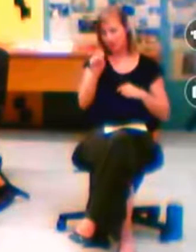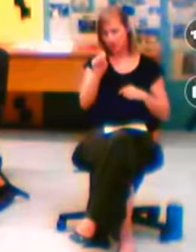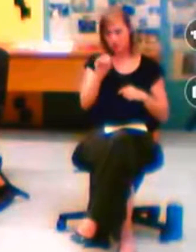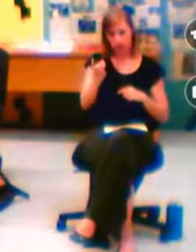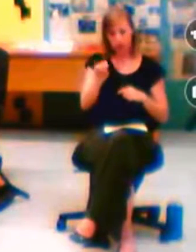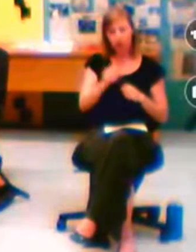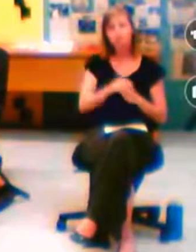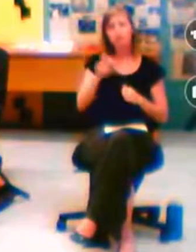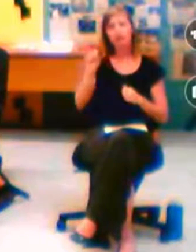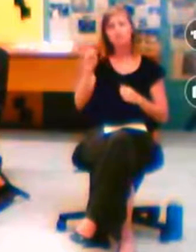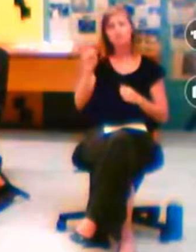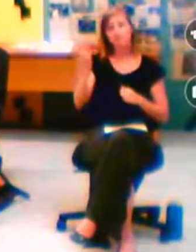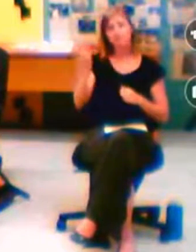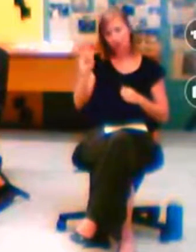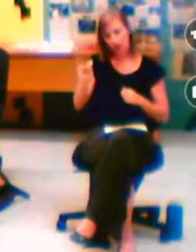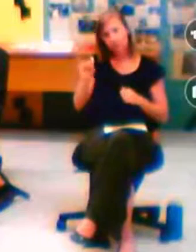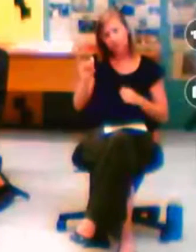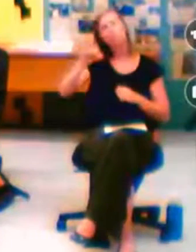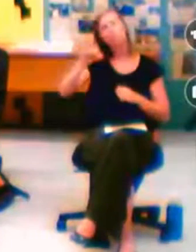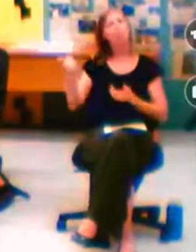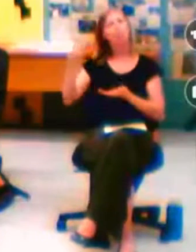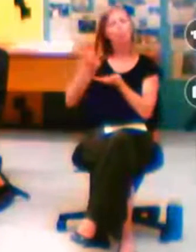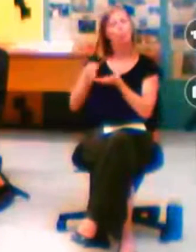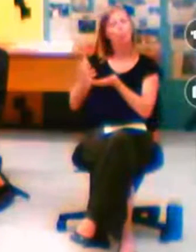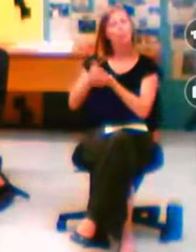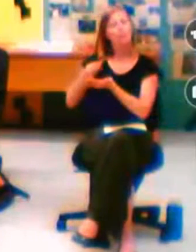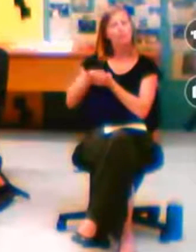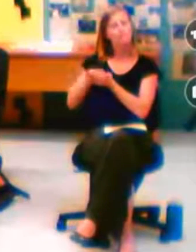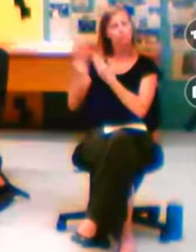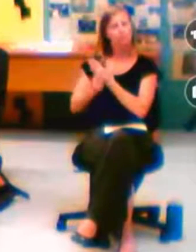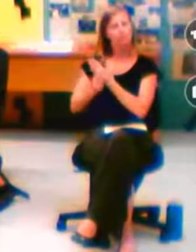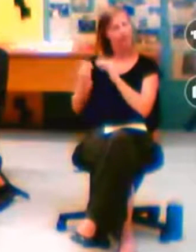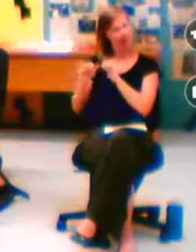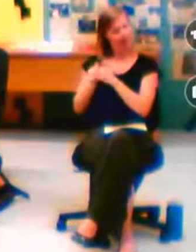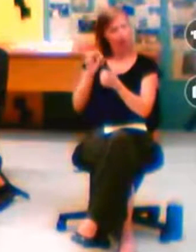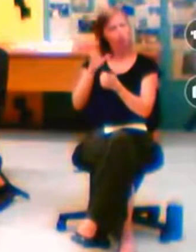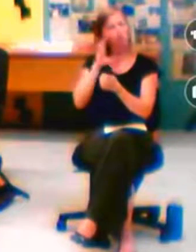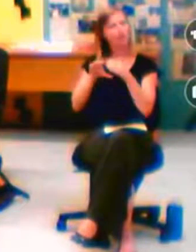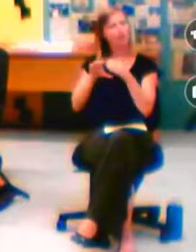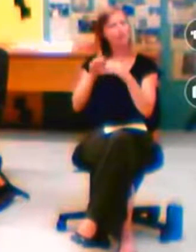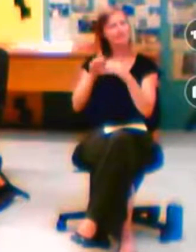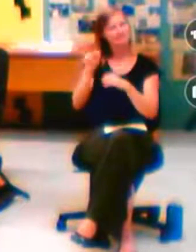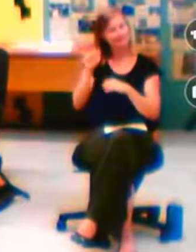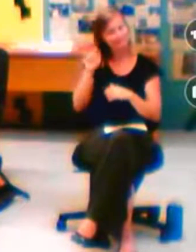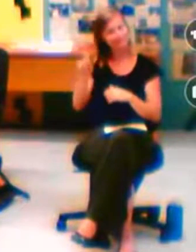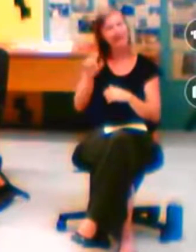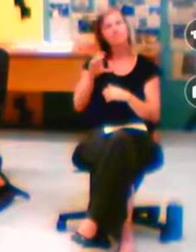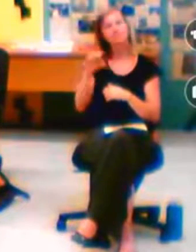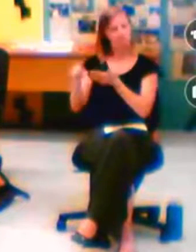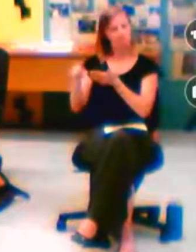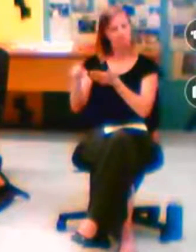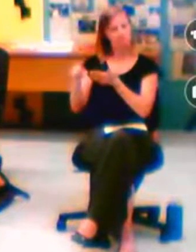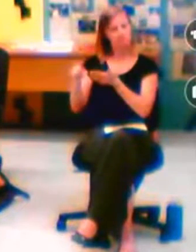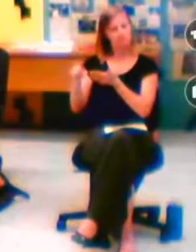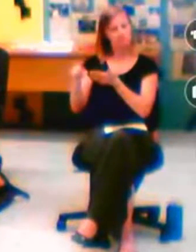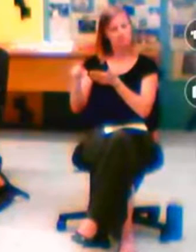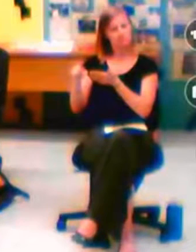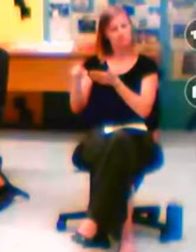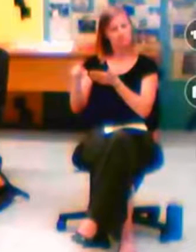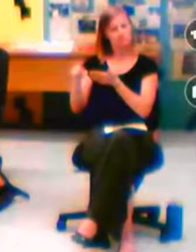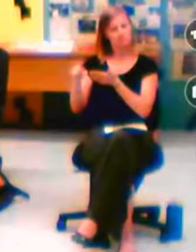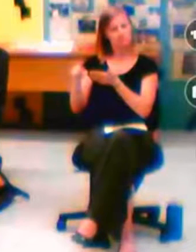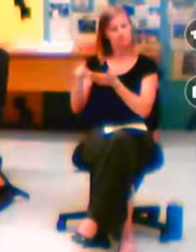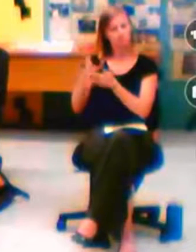I feel bad that I went to first you to you, so I'll get sensitive to Ms. Gorman again. How will folks who are on SSI or SSDI